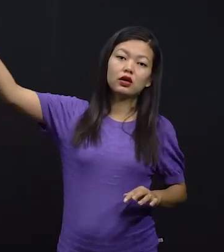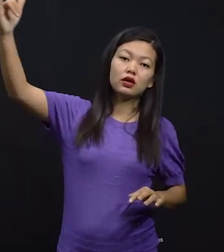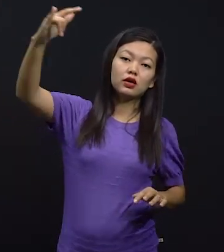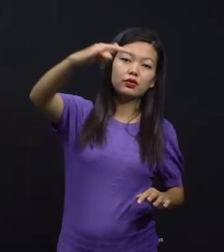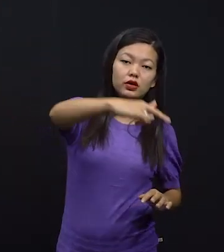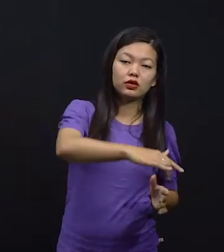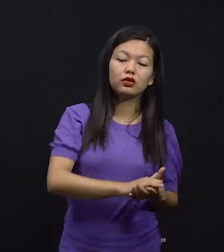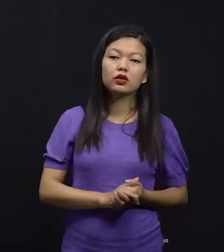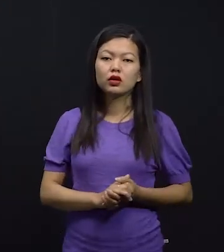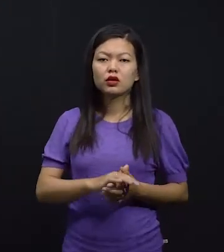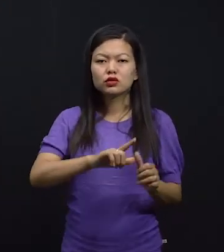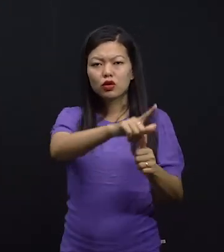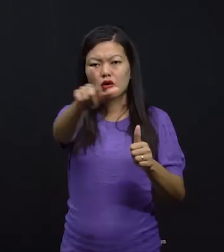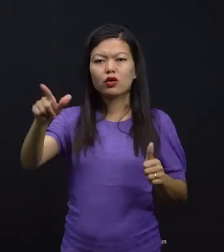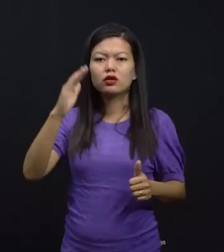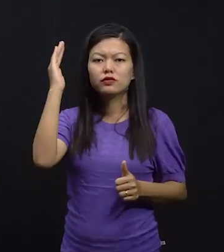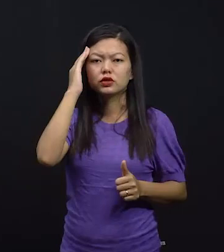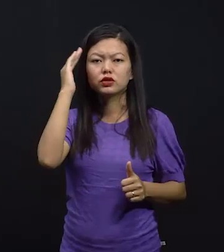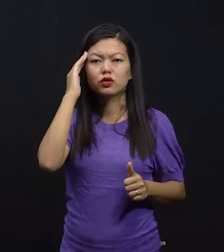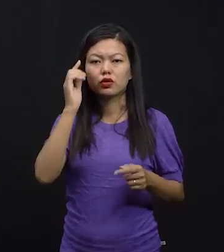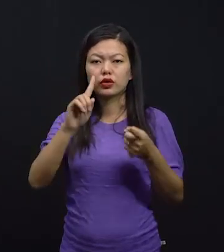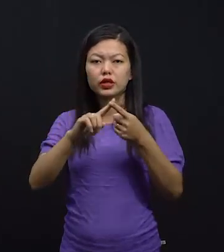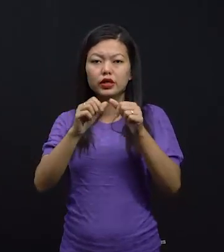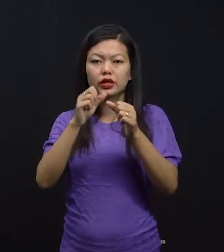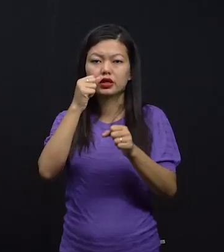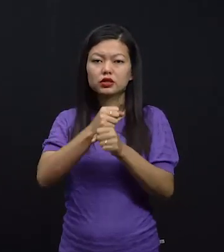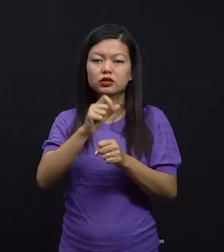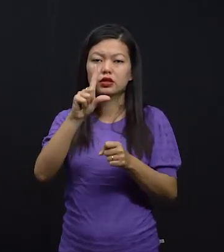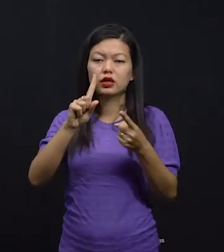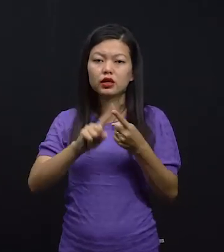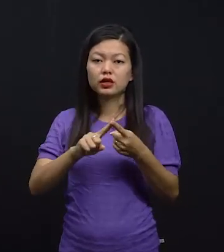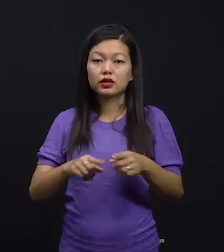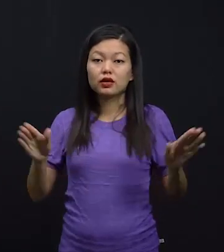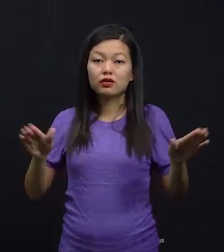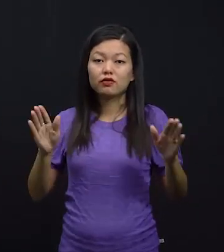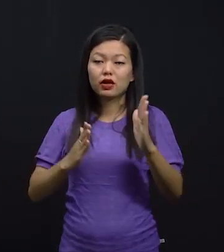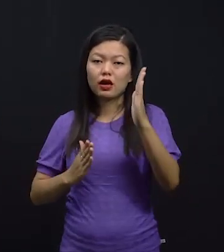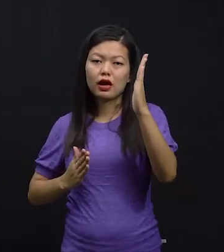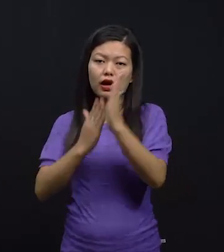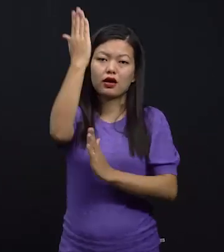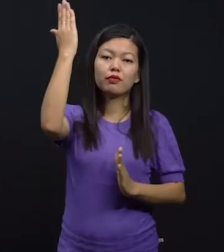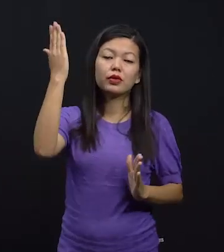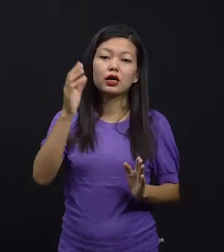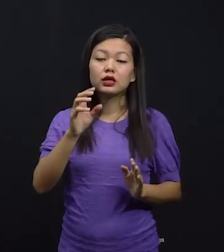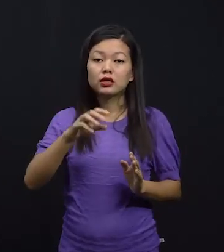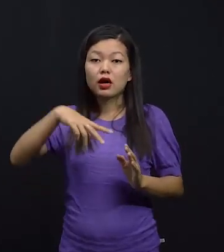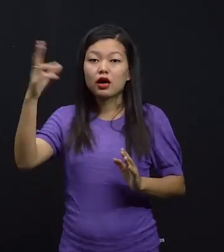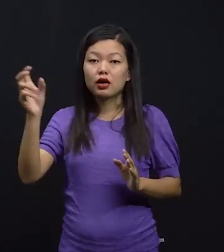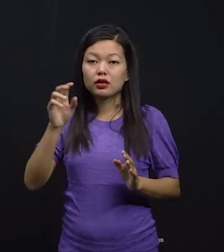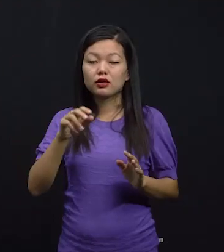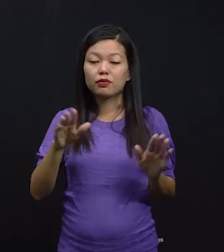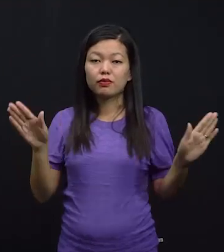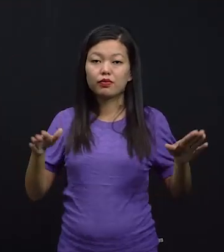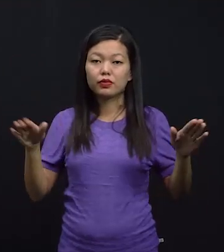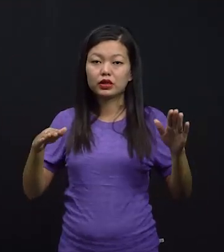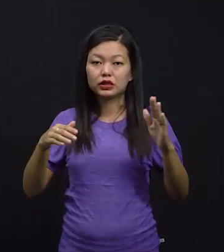than the rest of the bird, and the way it flies needs a lot of concentration. According to us, the bird may